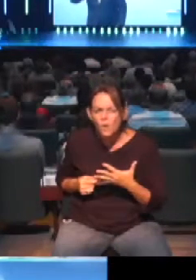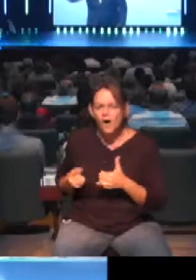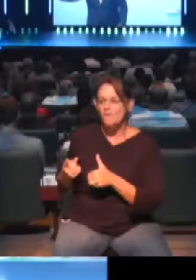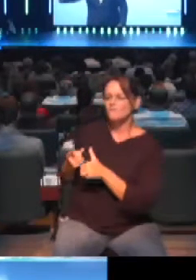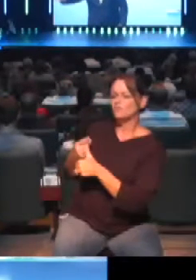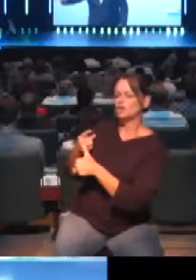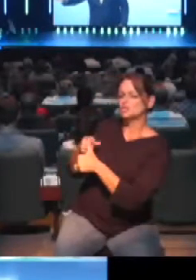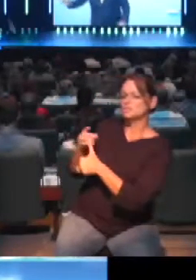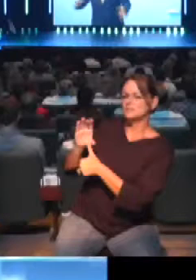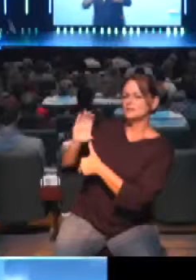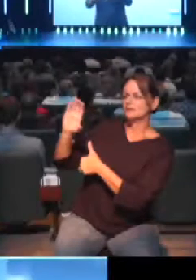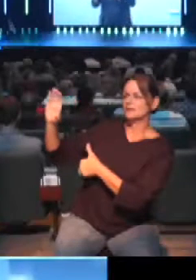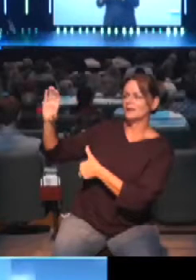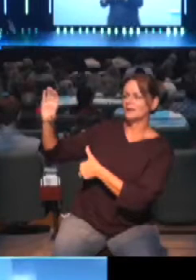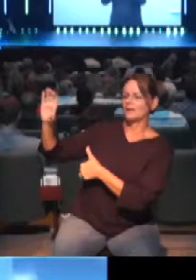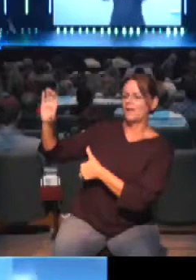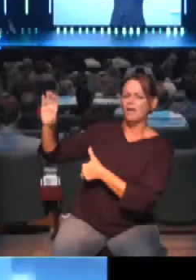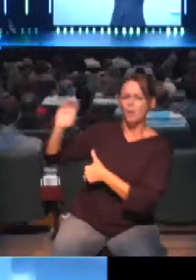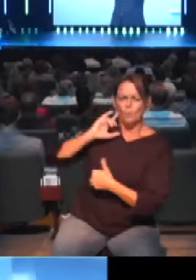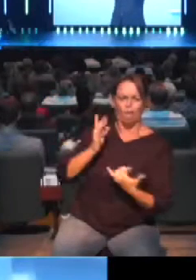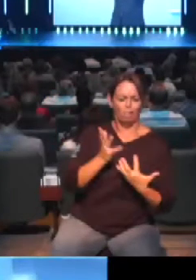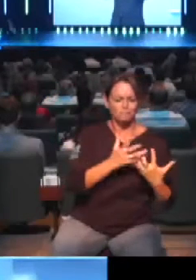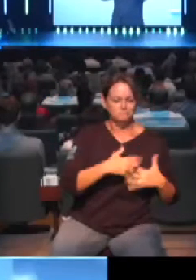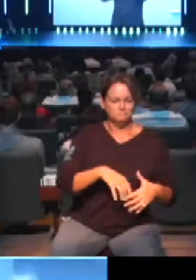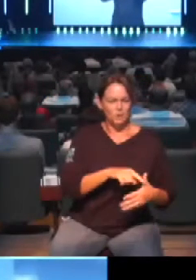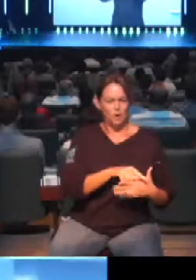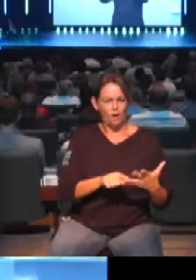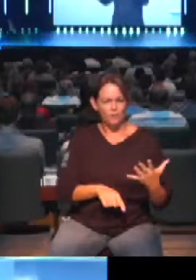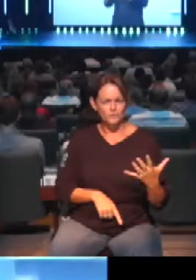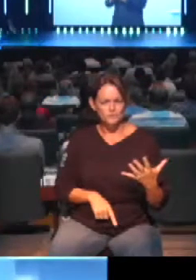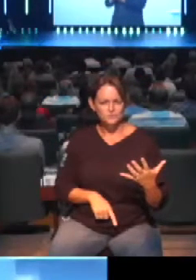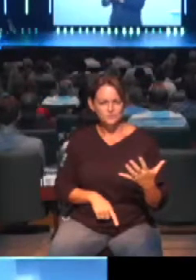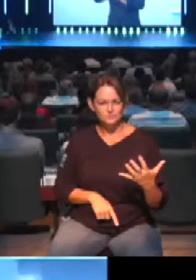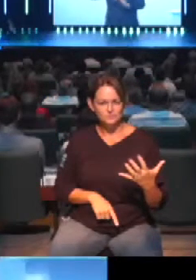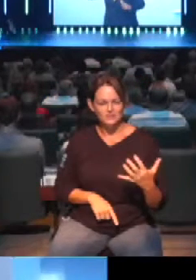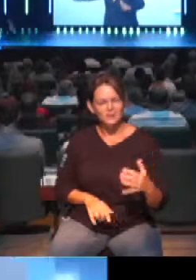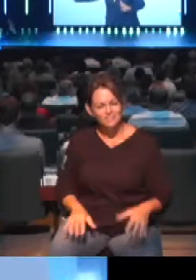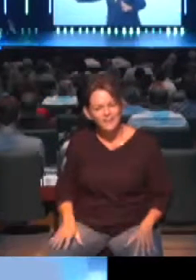See, that always takes faith. It's not the principle of just the number 10